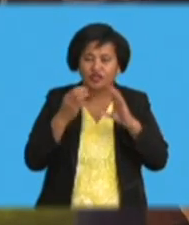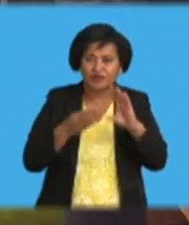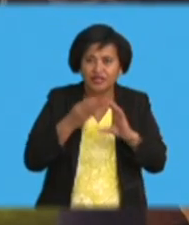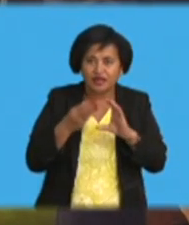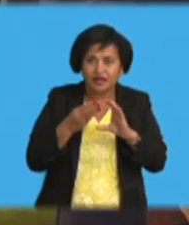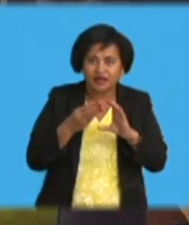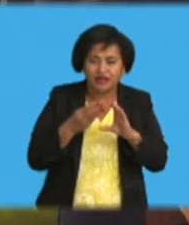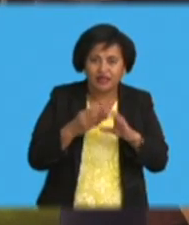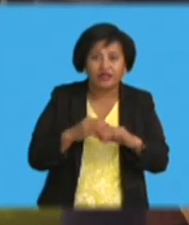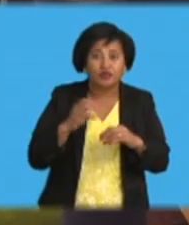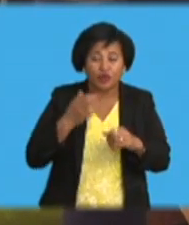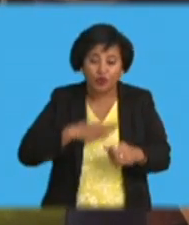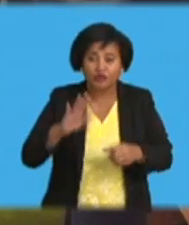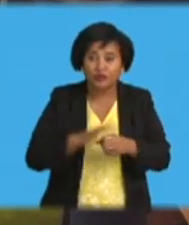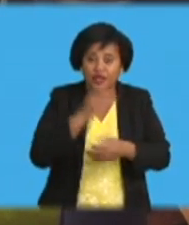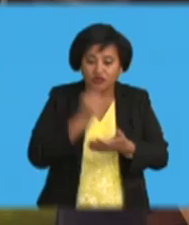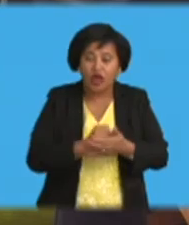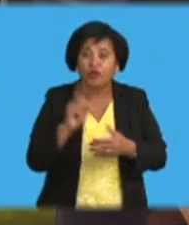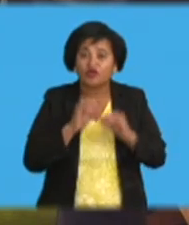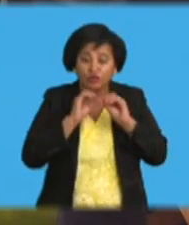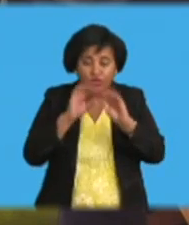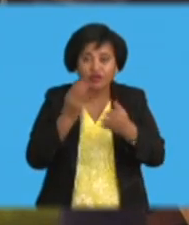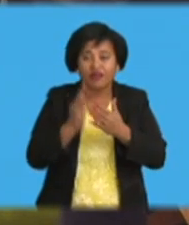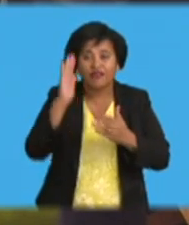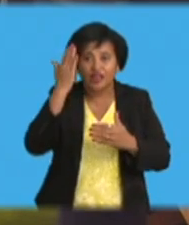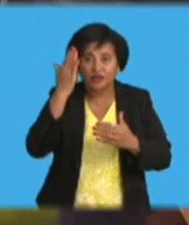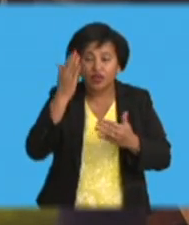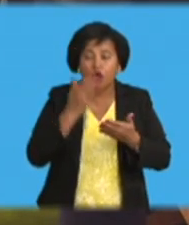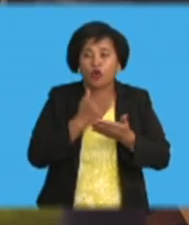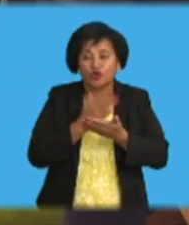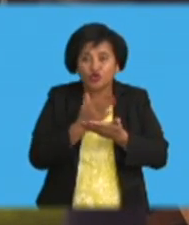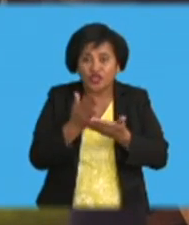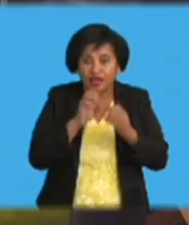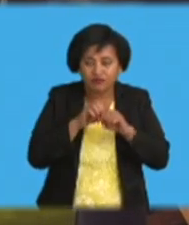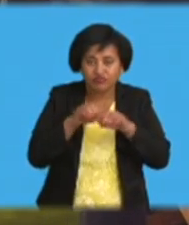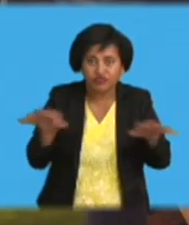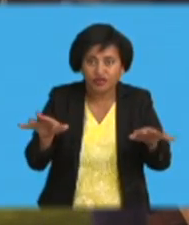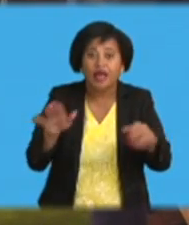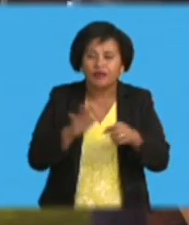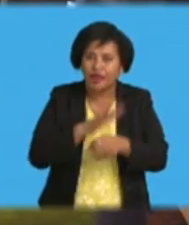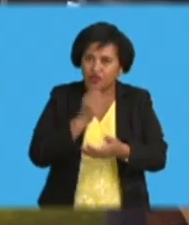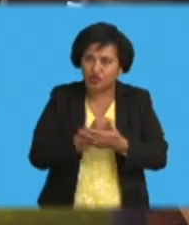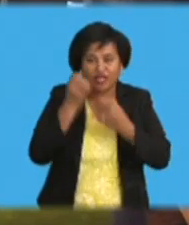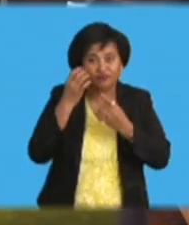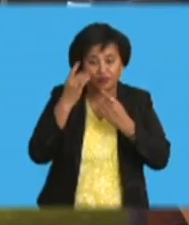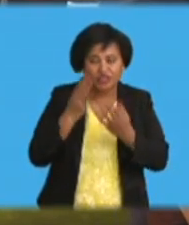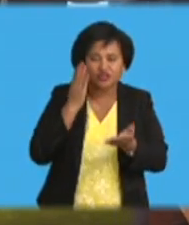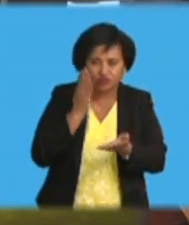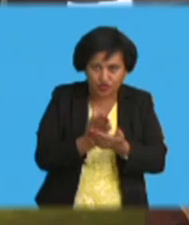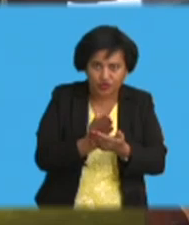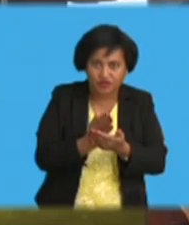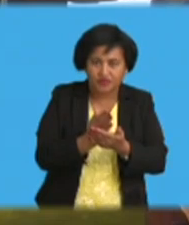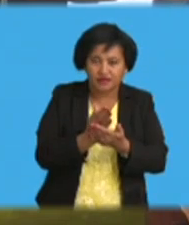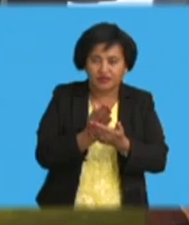make sure that what we post and share is true. I urge every Fijian to challenge and report lies and exploitation